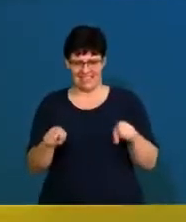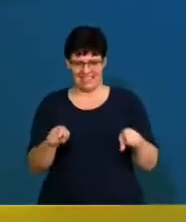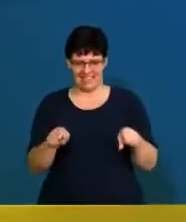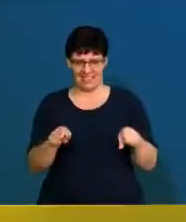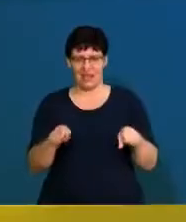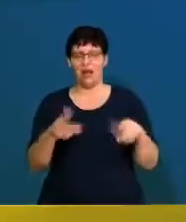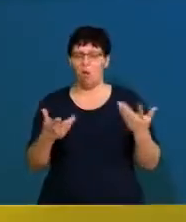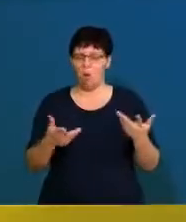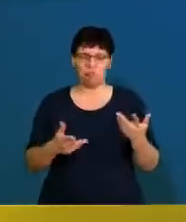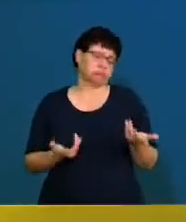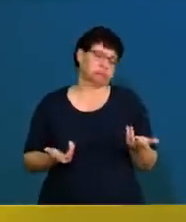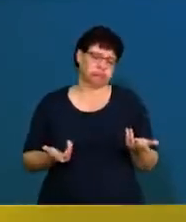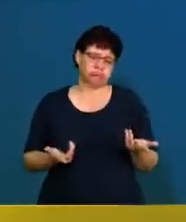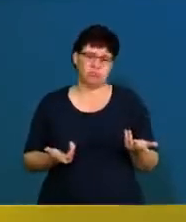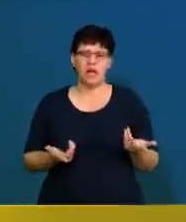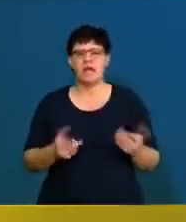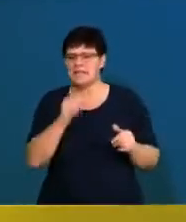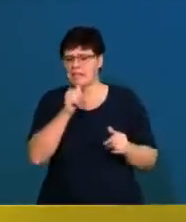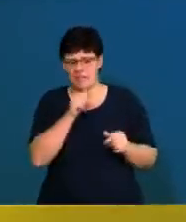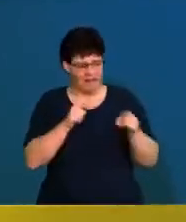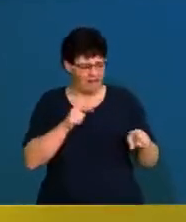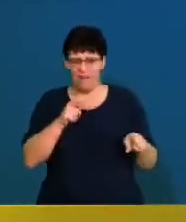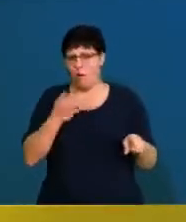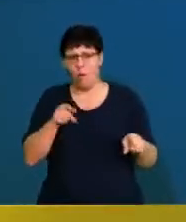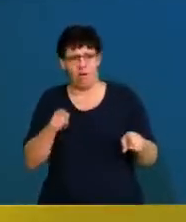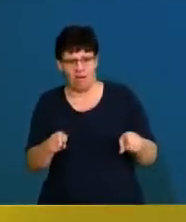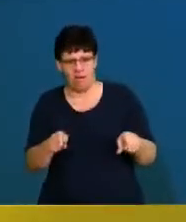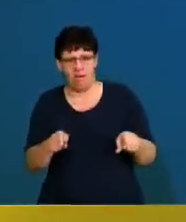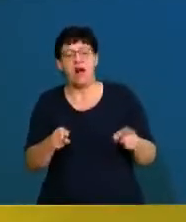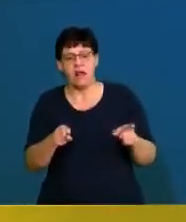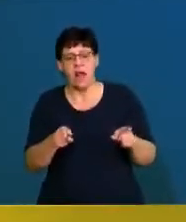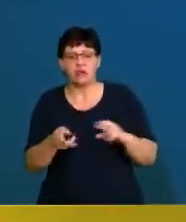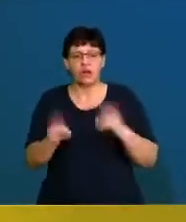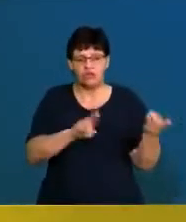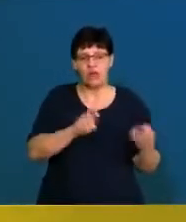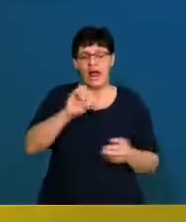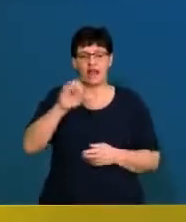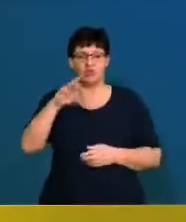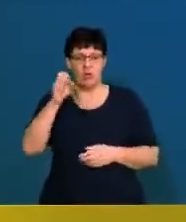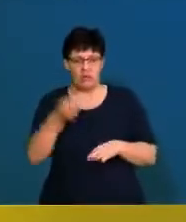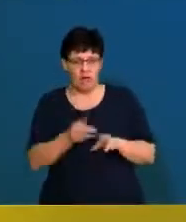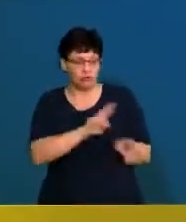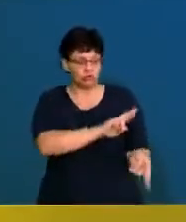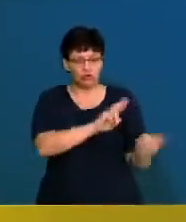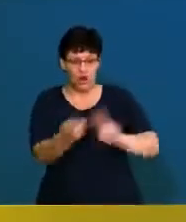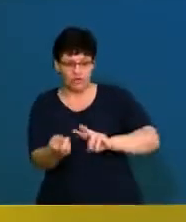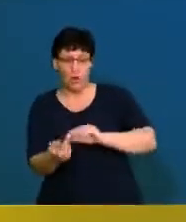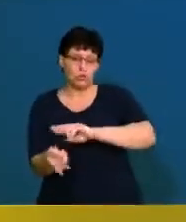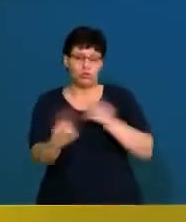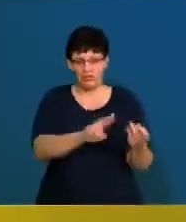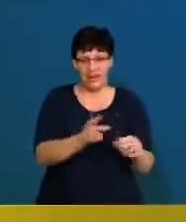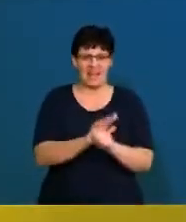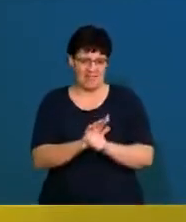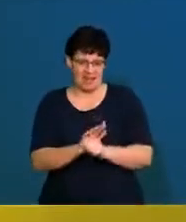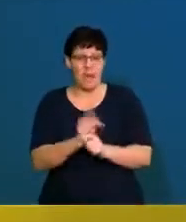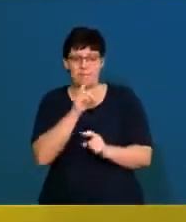cells, whether be it voltaic or electrolytic, the transfer of electrons does take place. We still have an anode and a